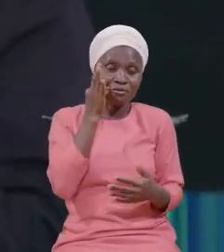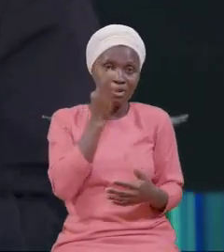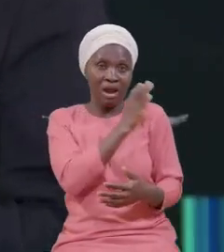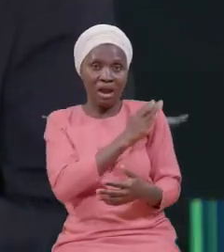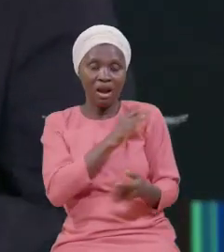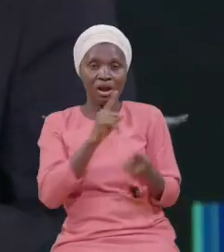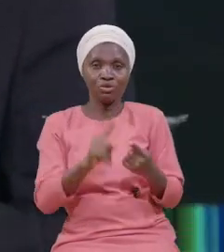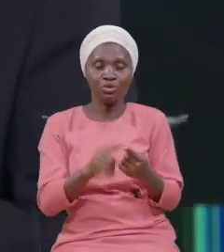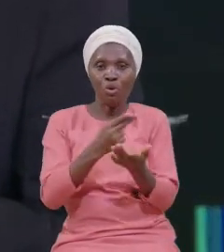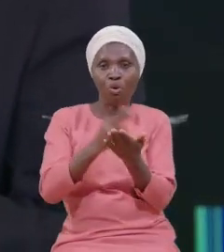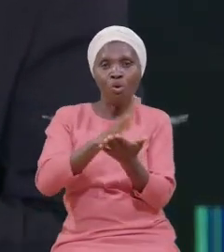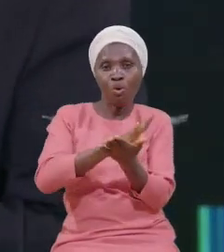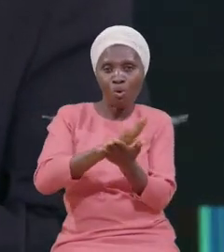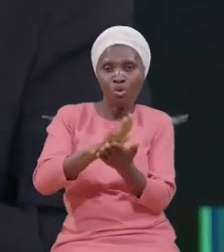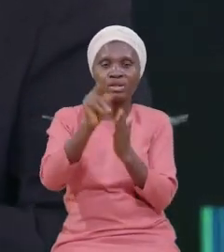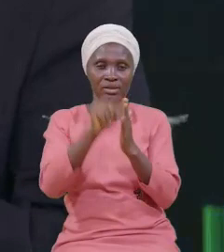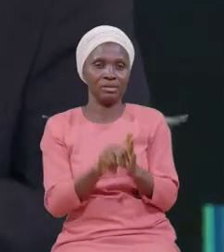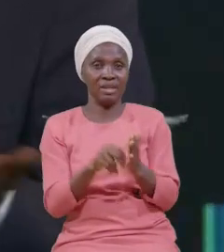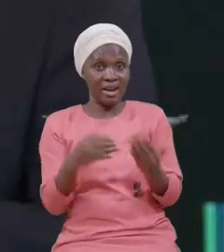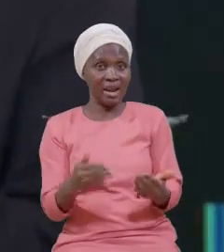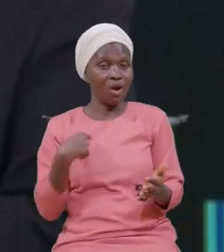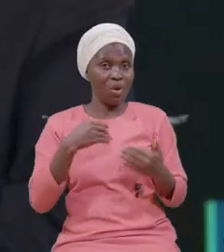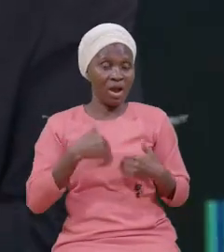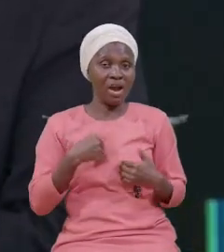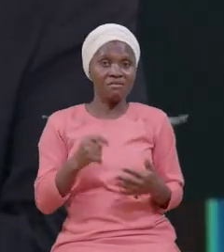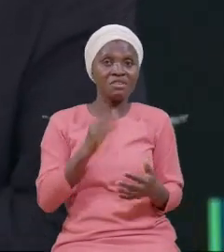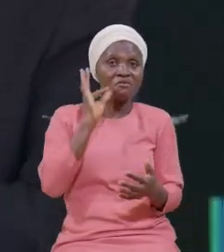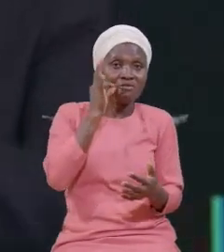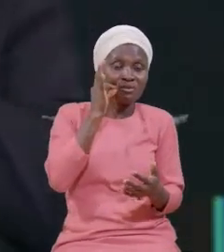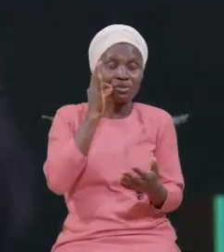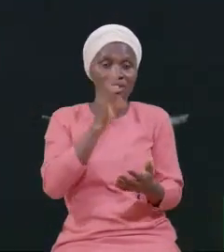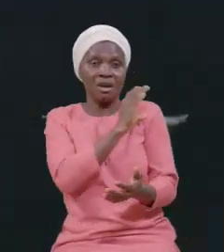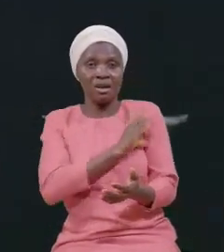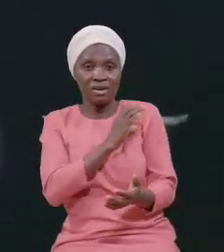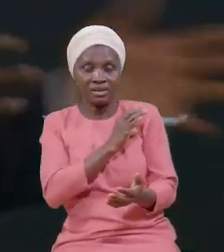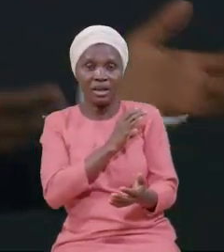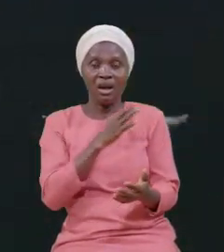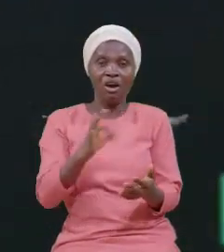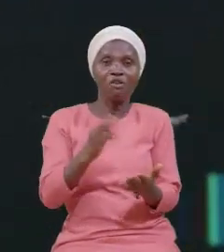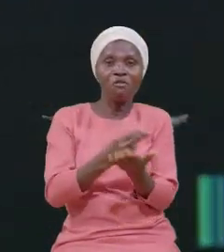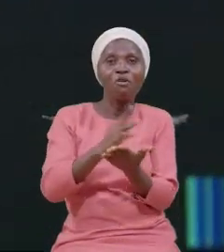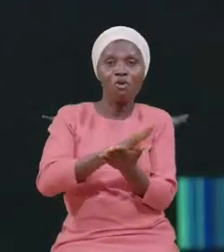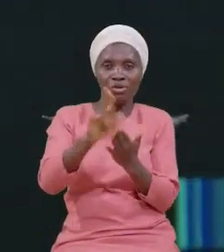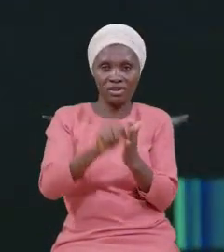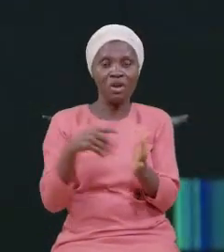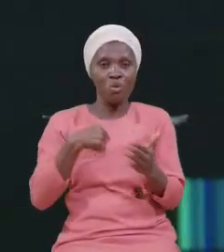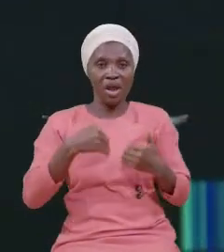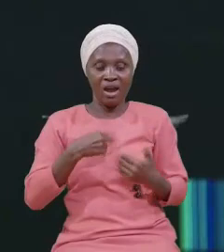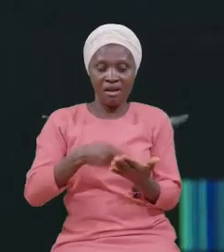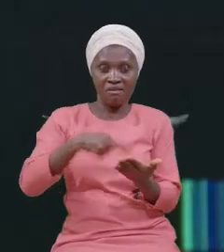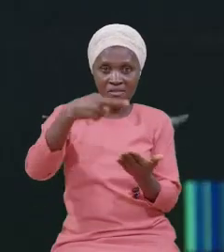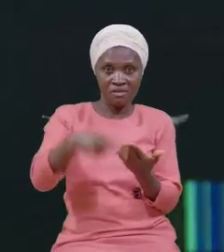have the fruit of holiness. We have the consequence of holiness. We have the result of holiness by